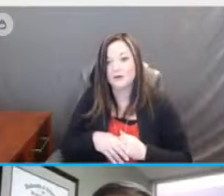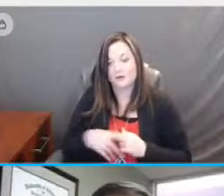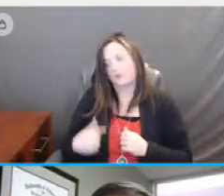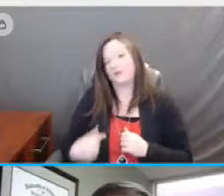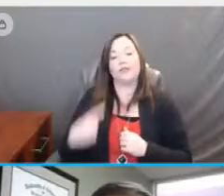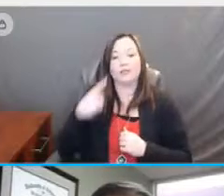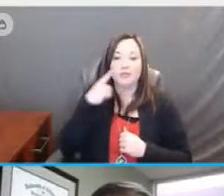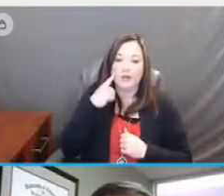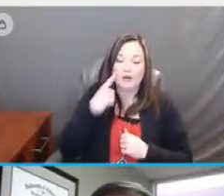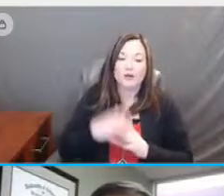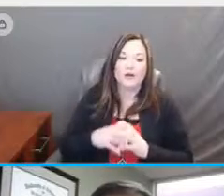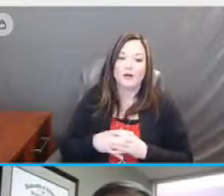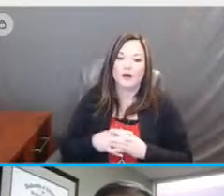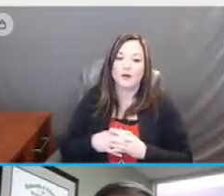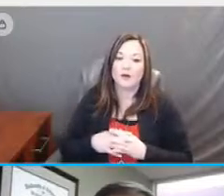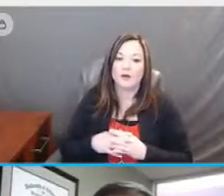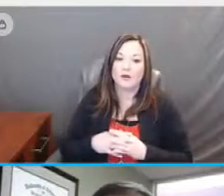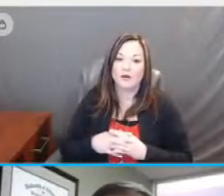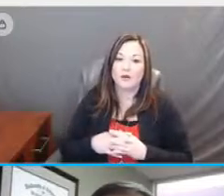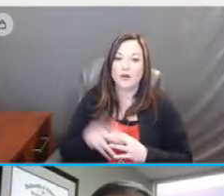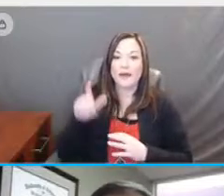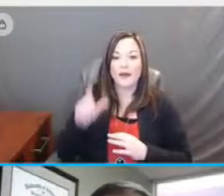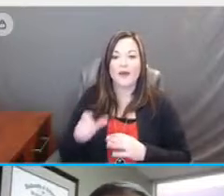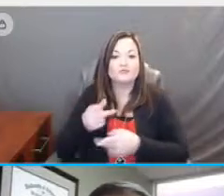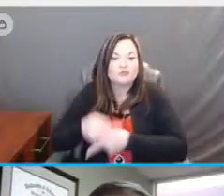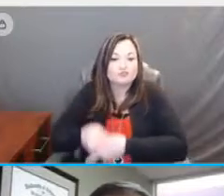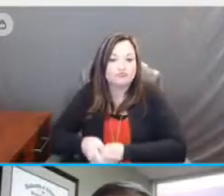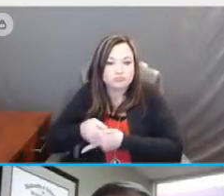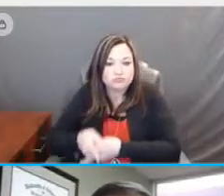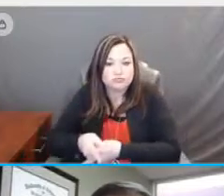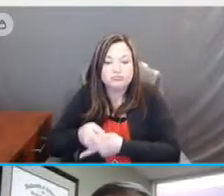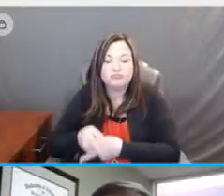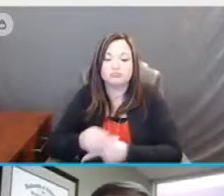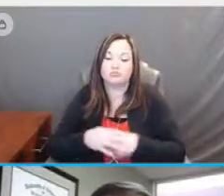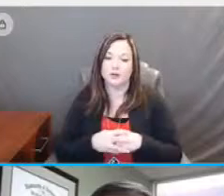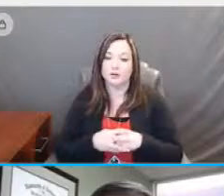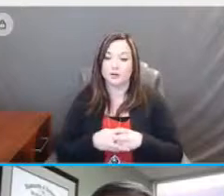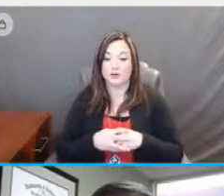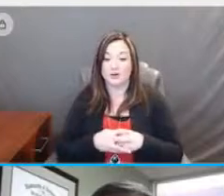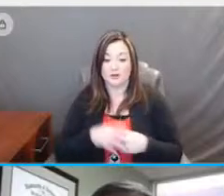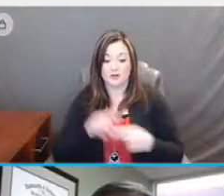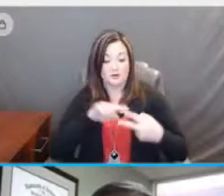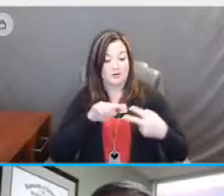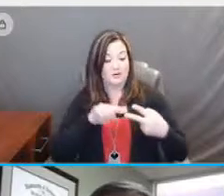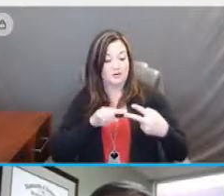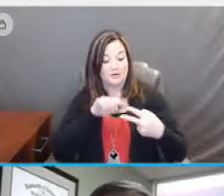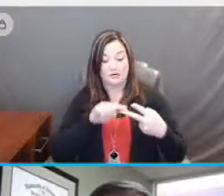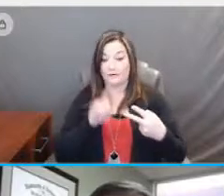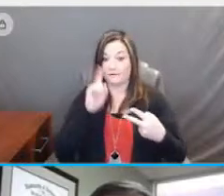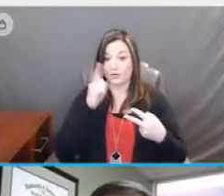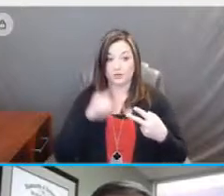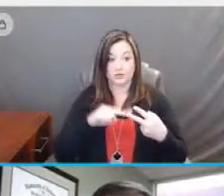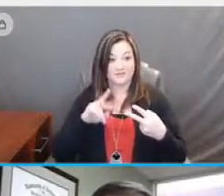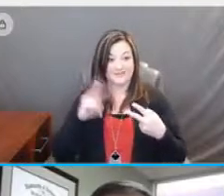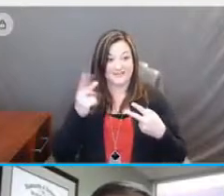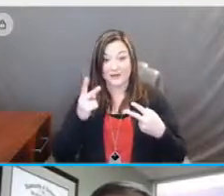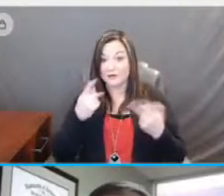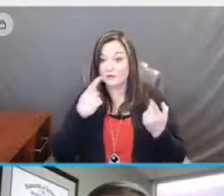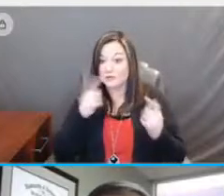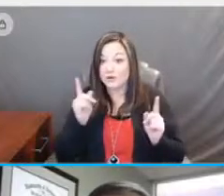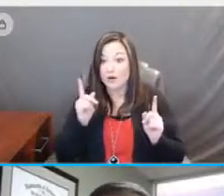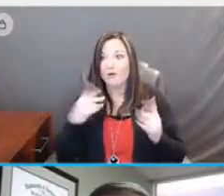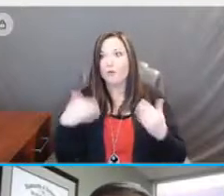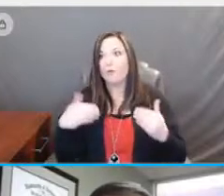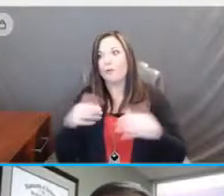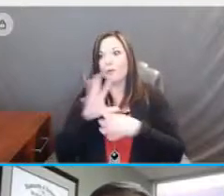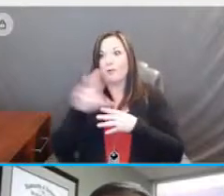think that we have to be careful that just because the first 2 that came out had these phenomenal numbers,